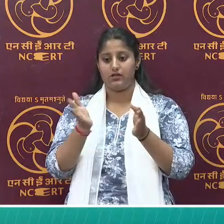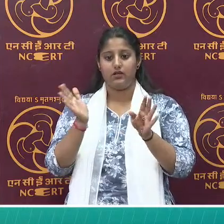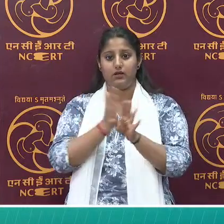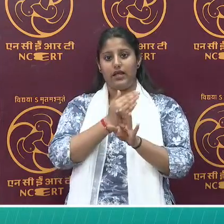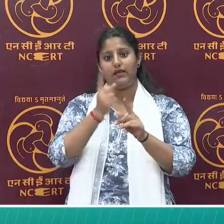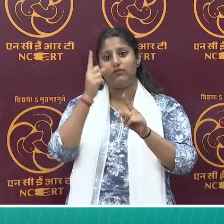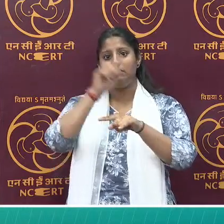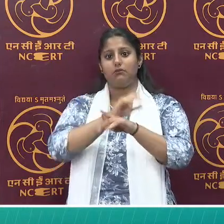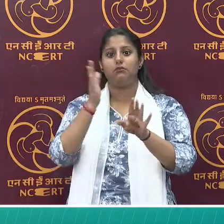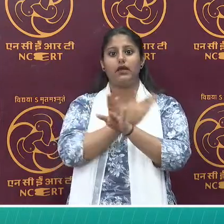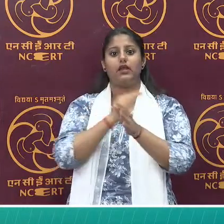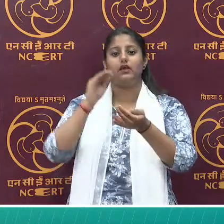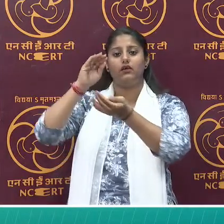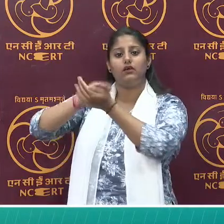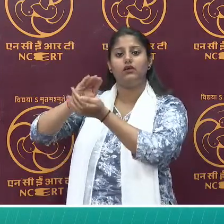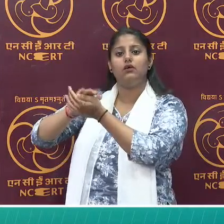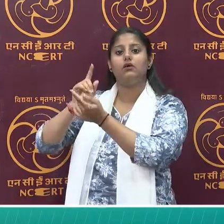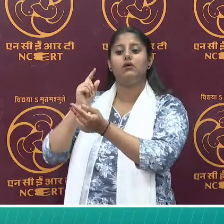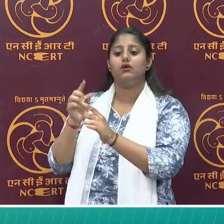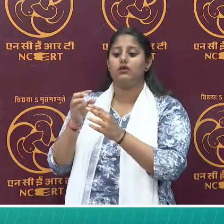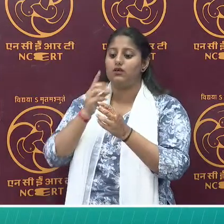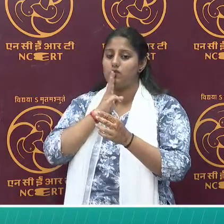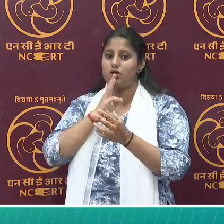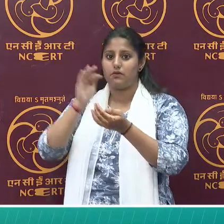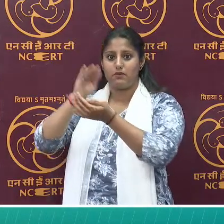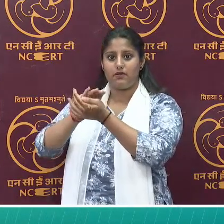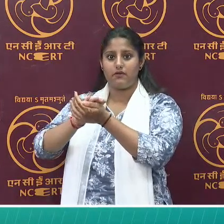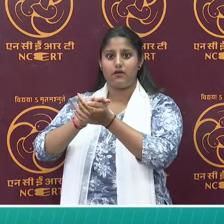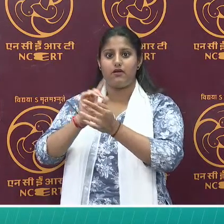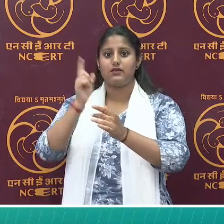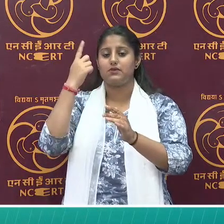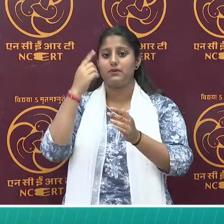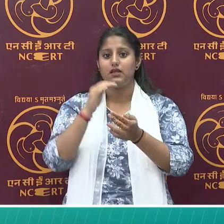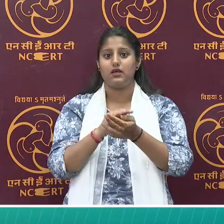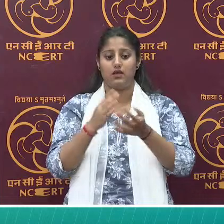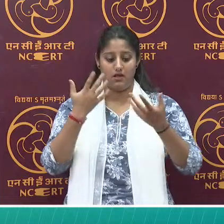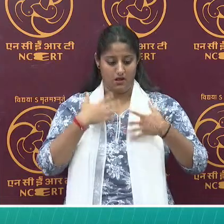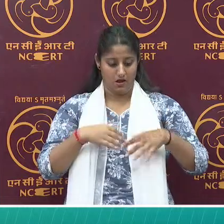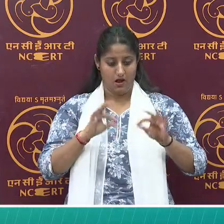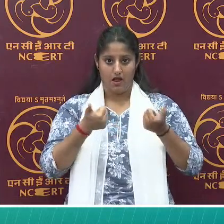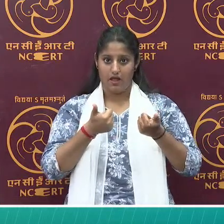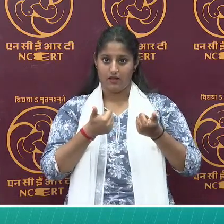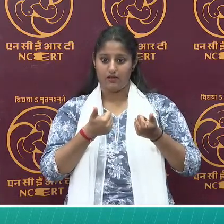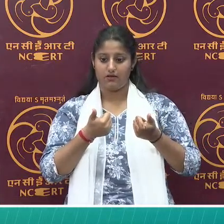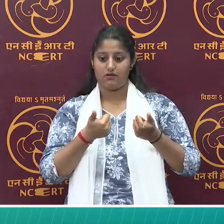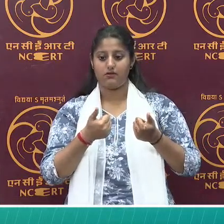is sorting two purpose. First, we get the healthier seeds.